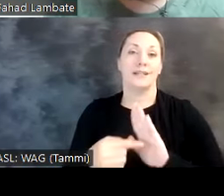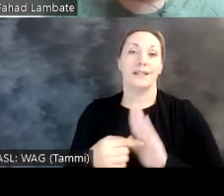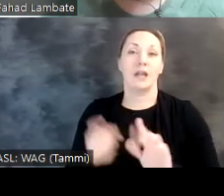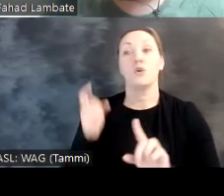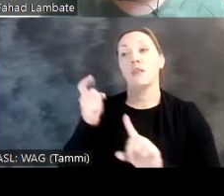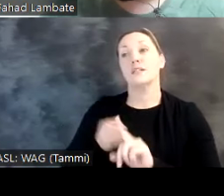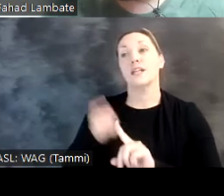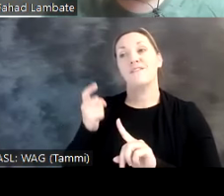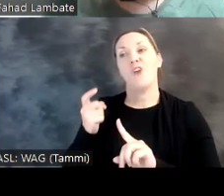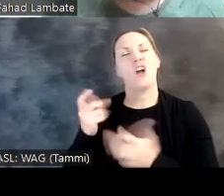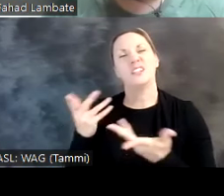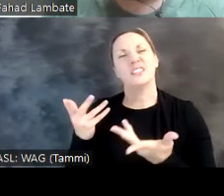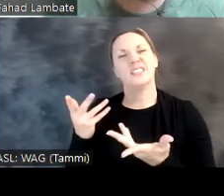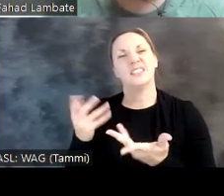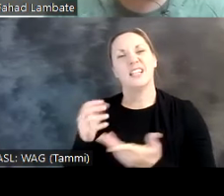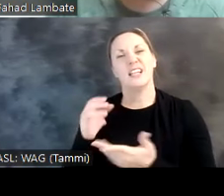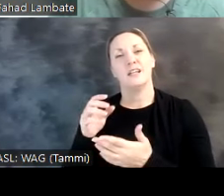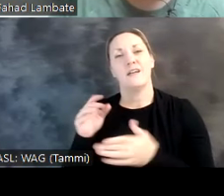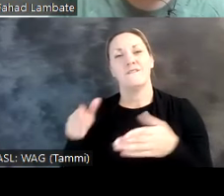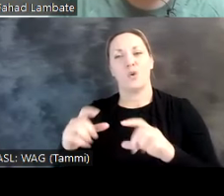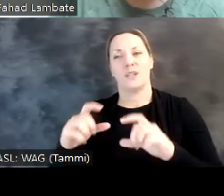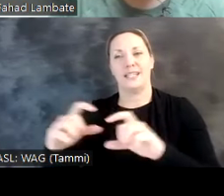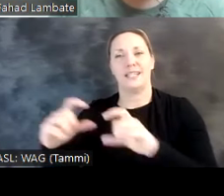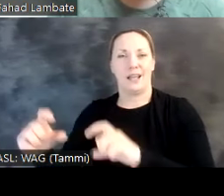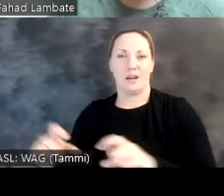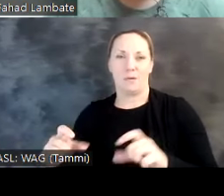indicator might not necessarily work.